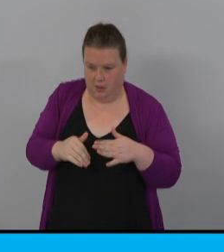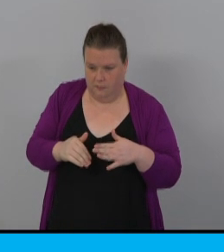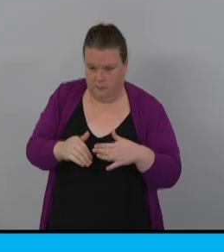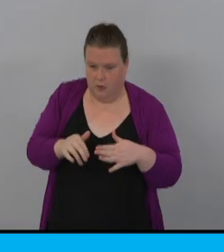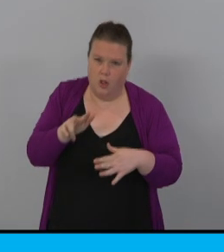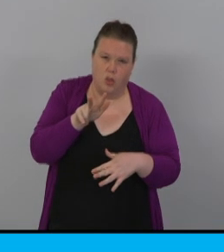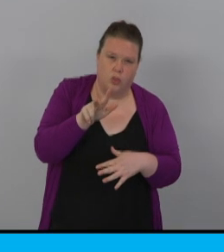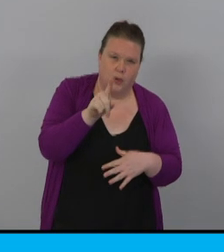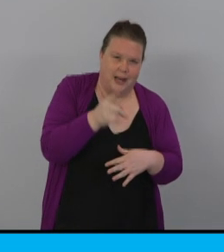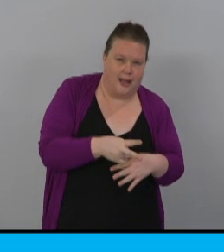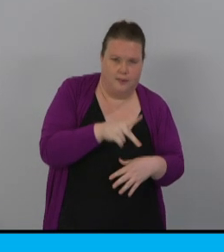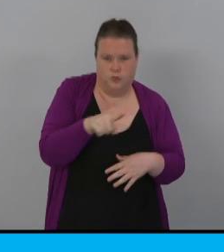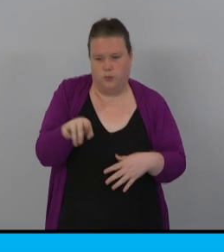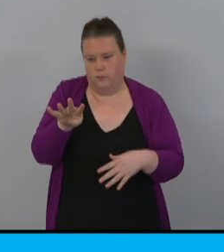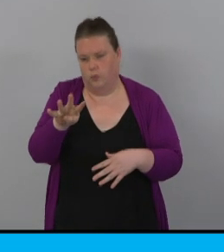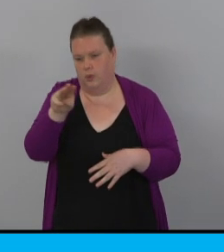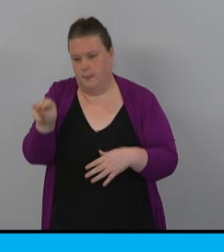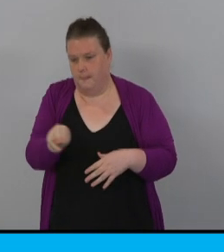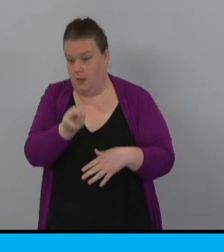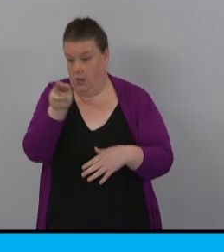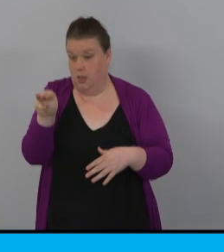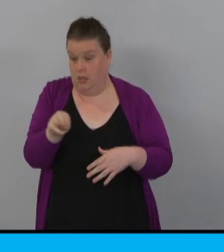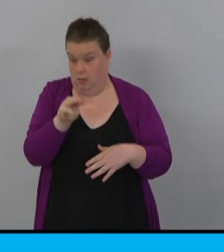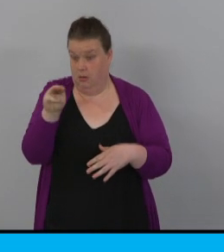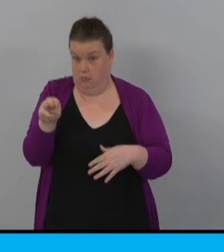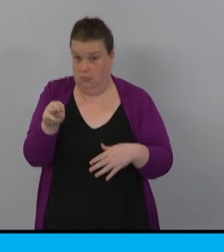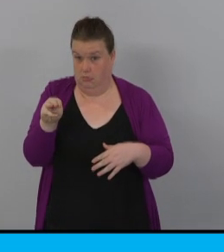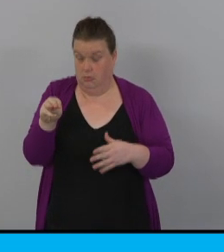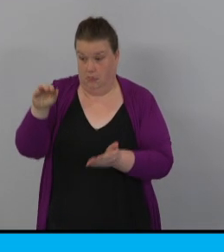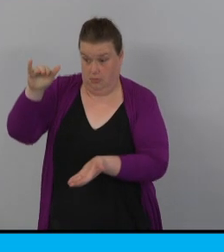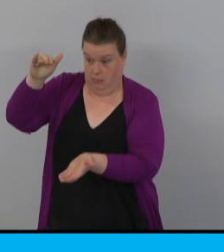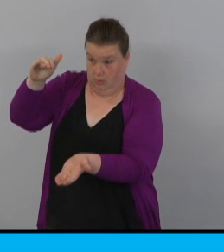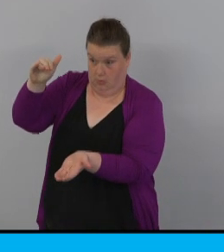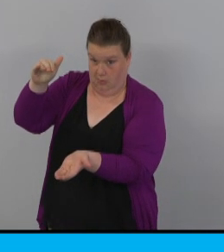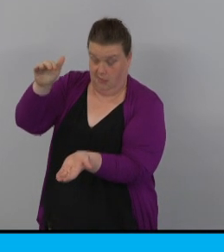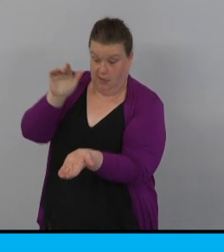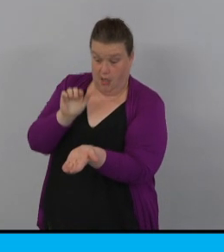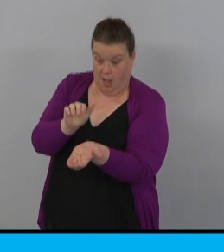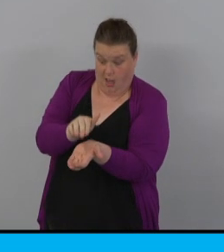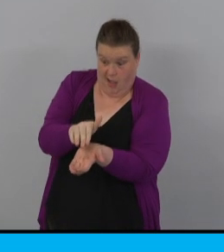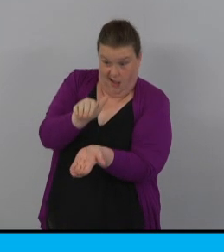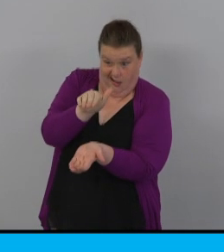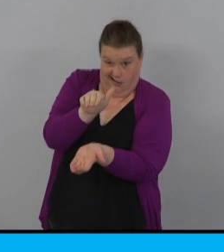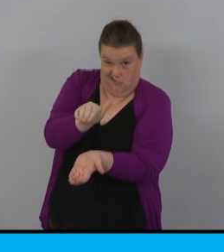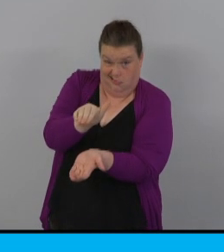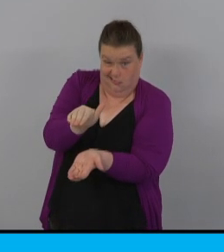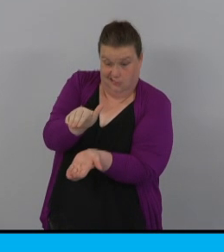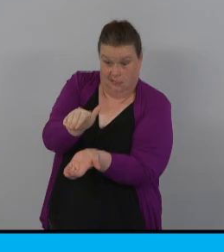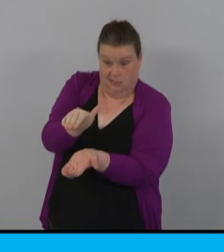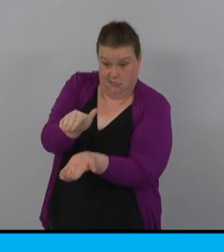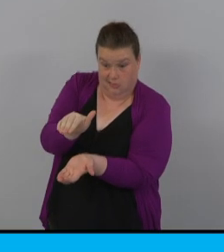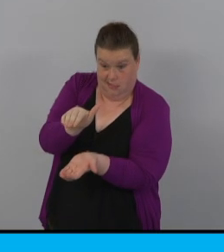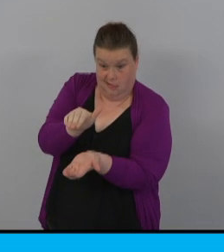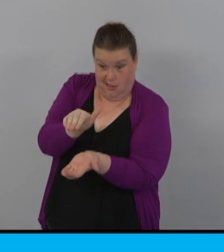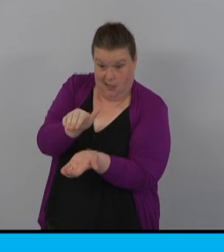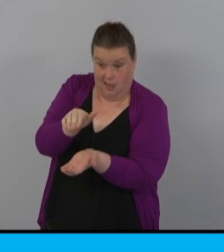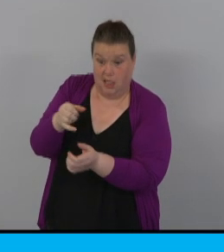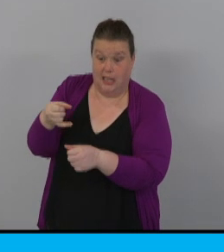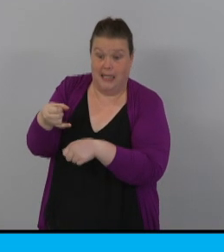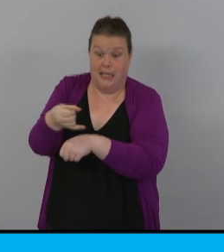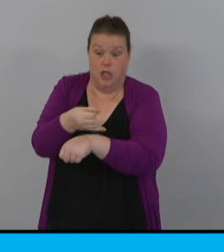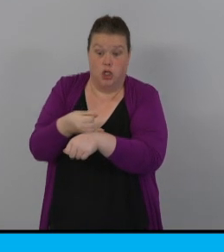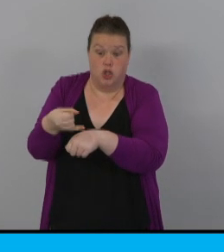3.5 to 4 million. A big chunk of that, though, is we received some